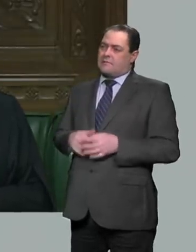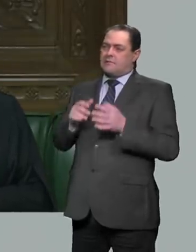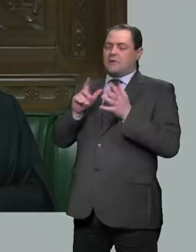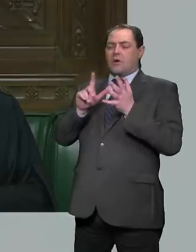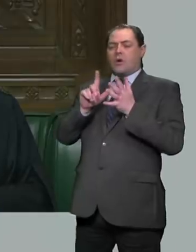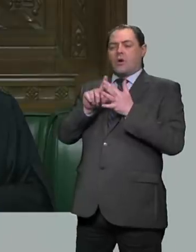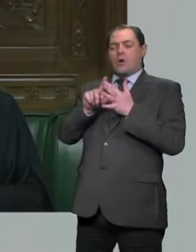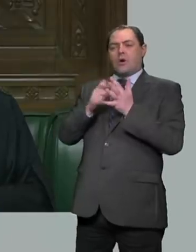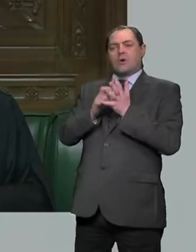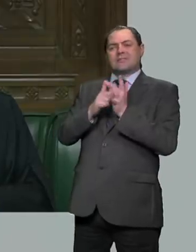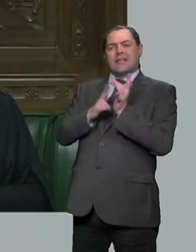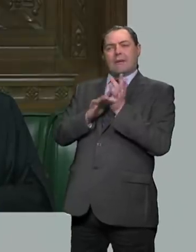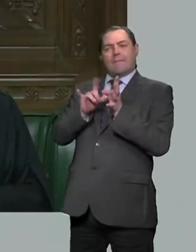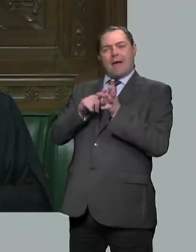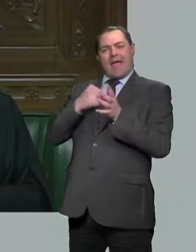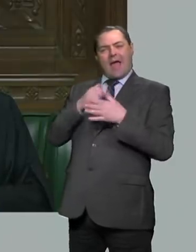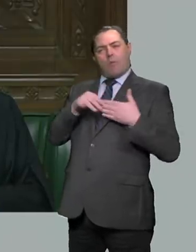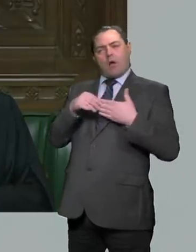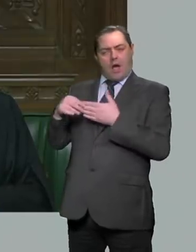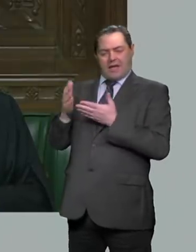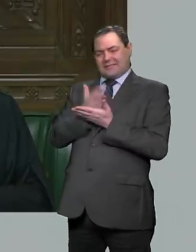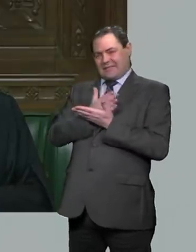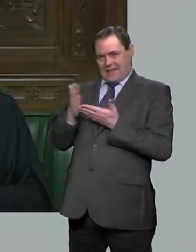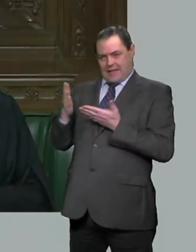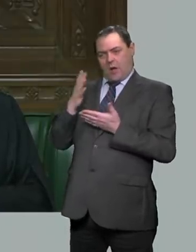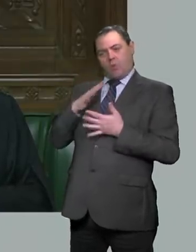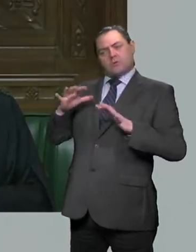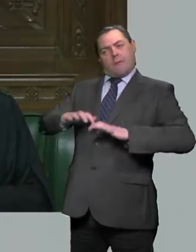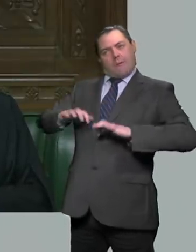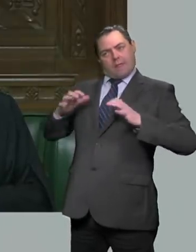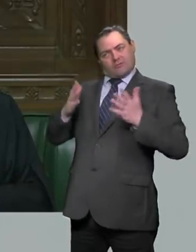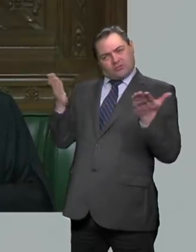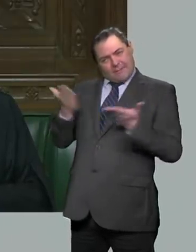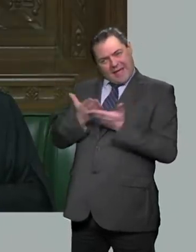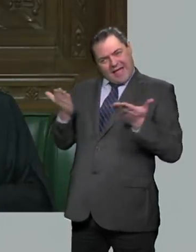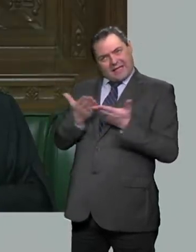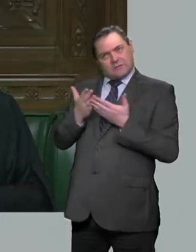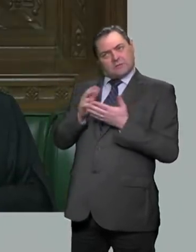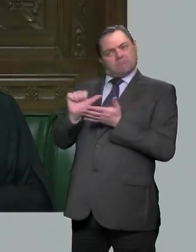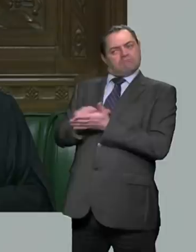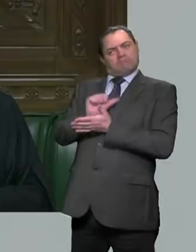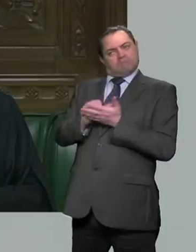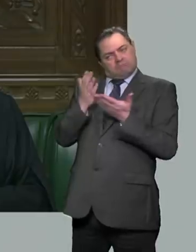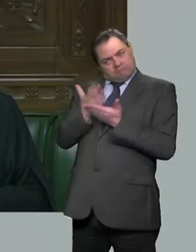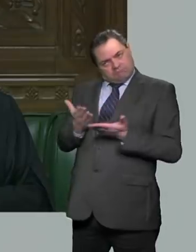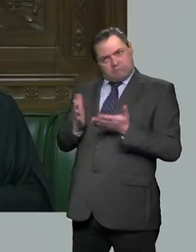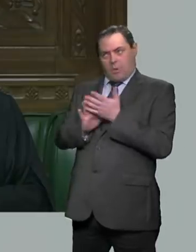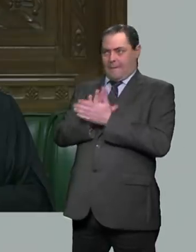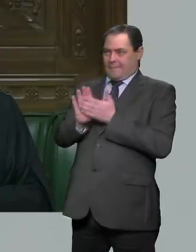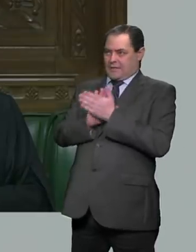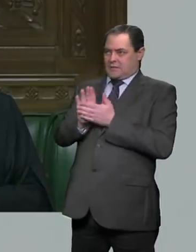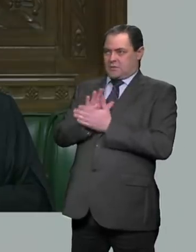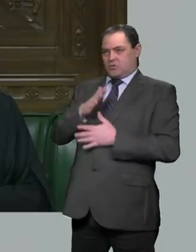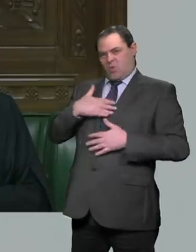is clear that it is to preserve the character of parliamentary debate, which I take to mean to stop